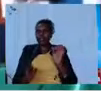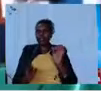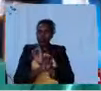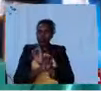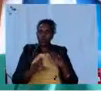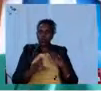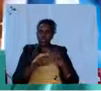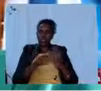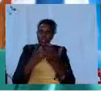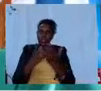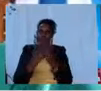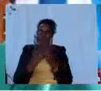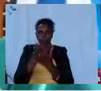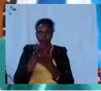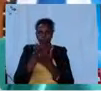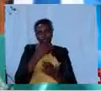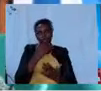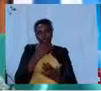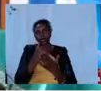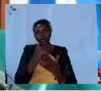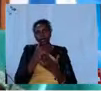spirit, washed in his